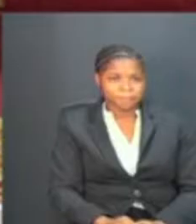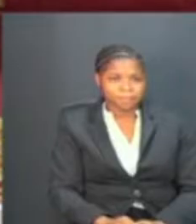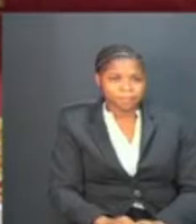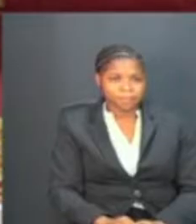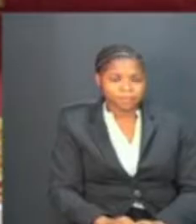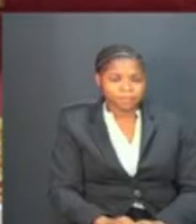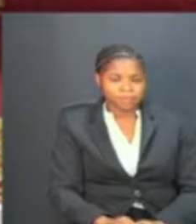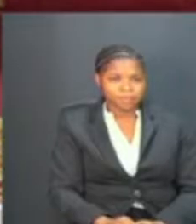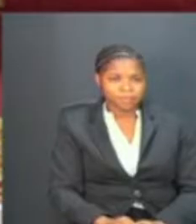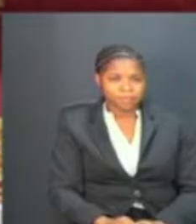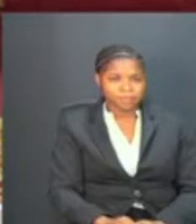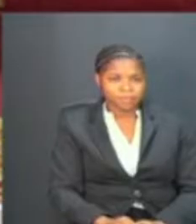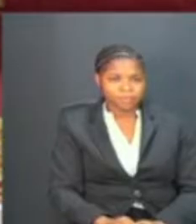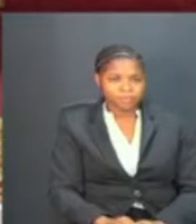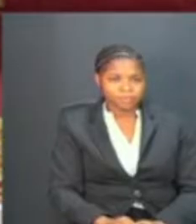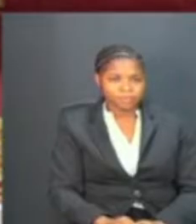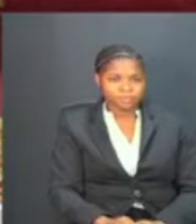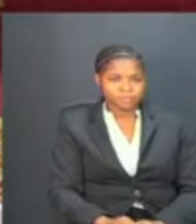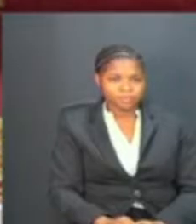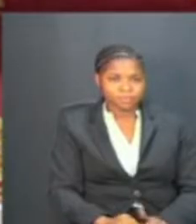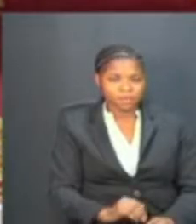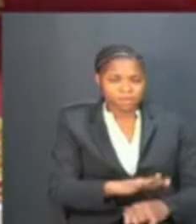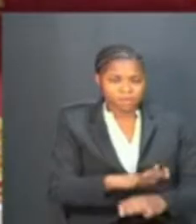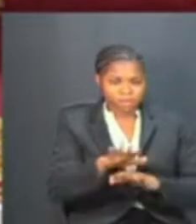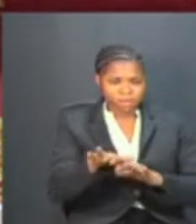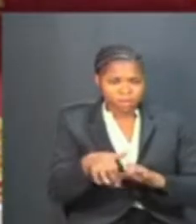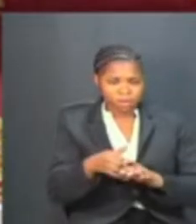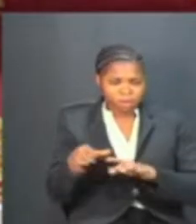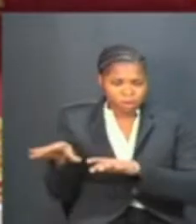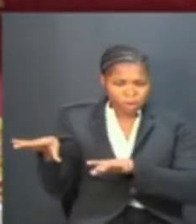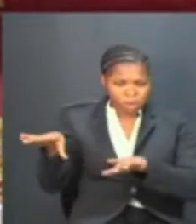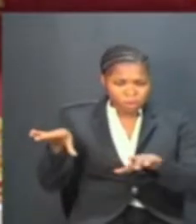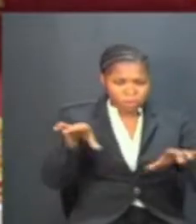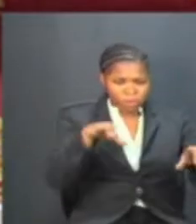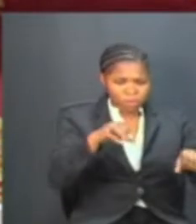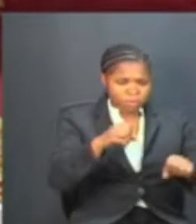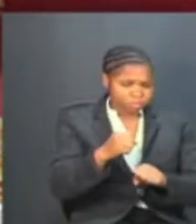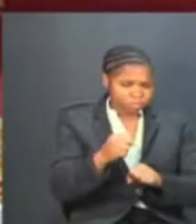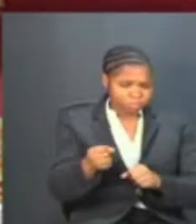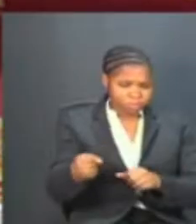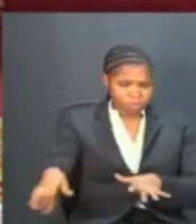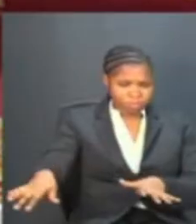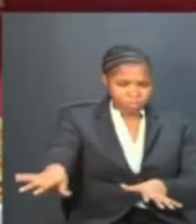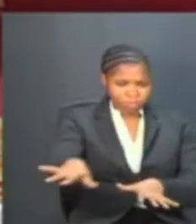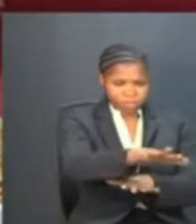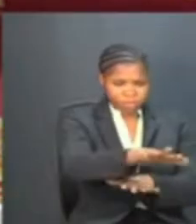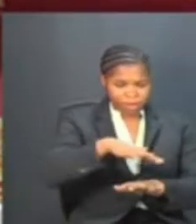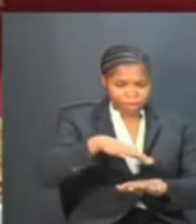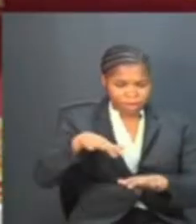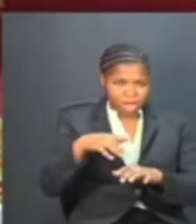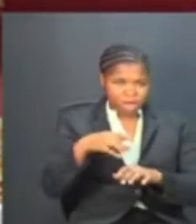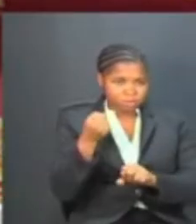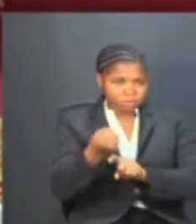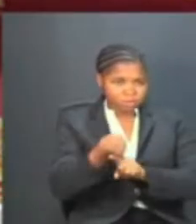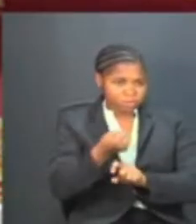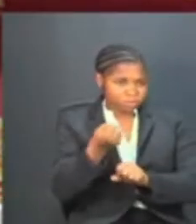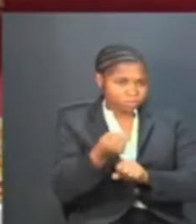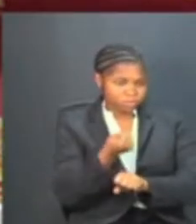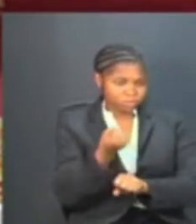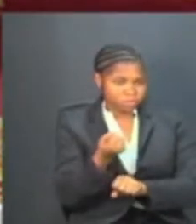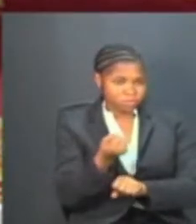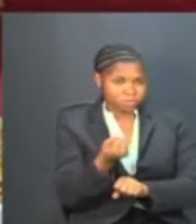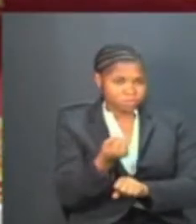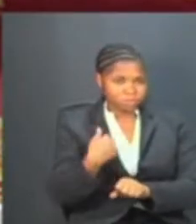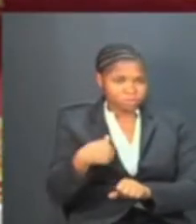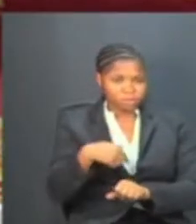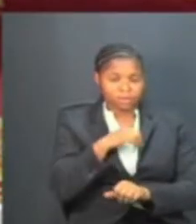engineered in gravel surface, in poor surface condition. Mr. Speaker, there are no